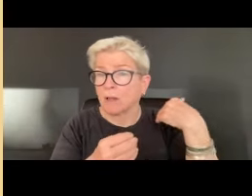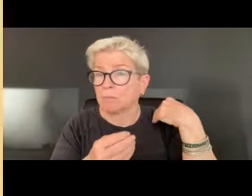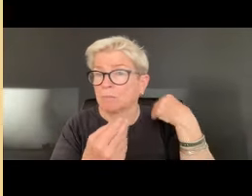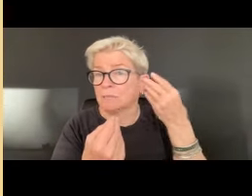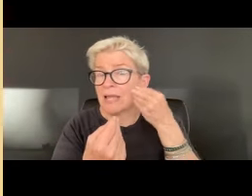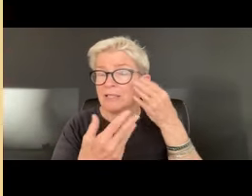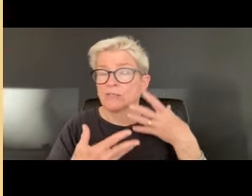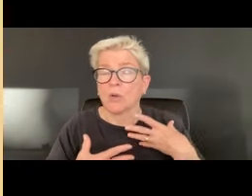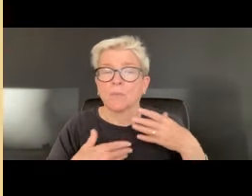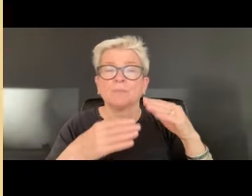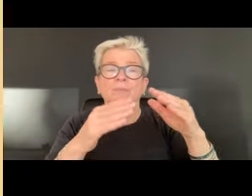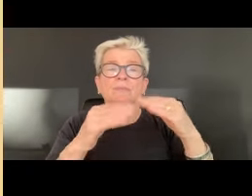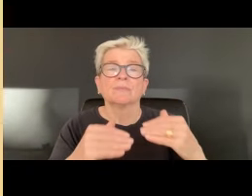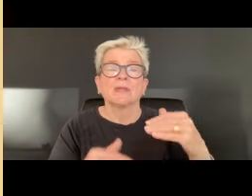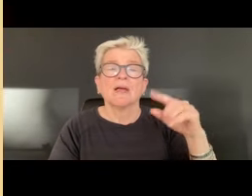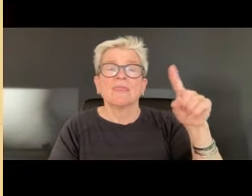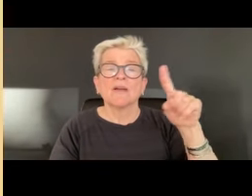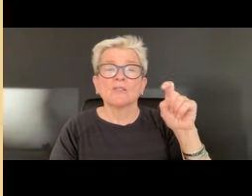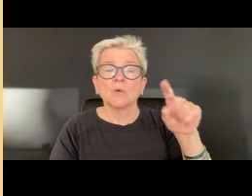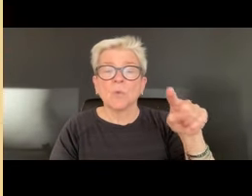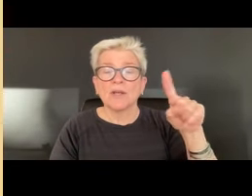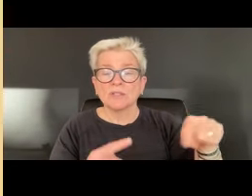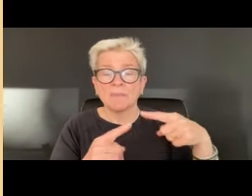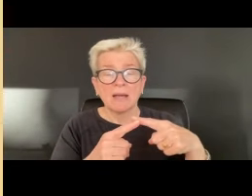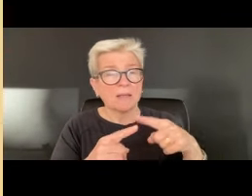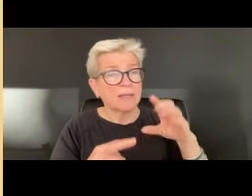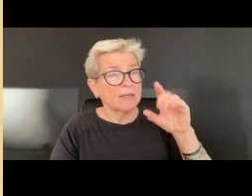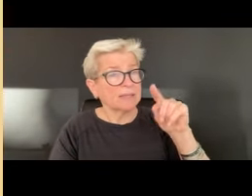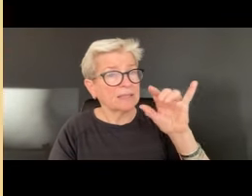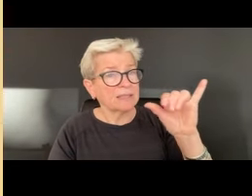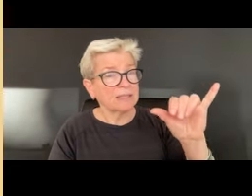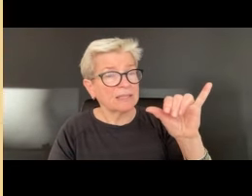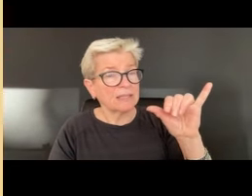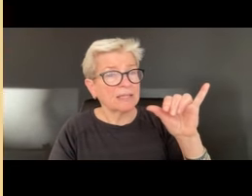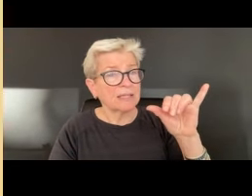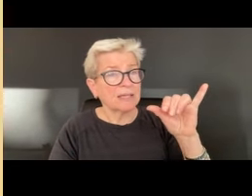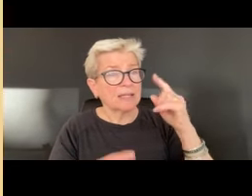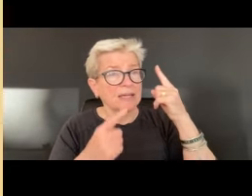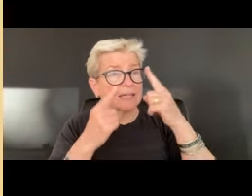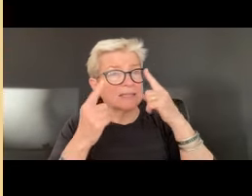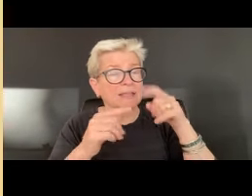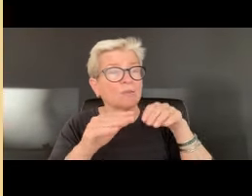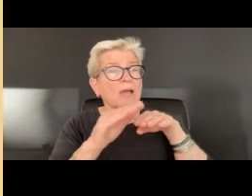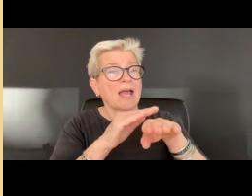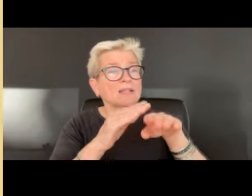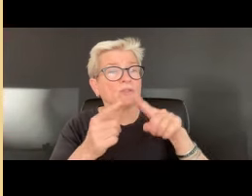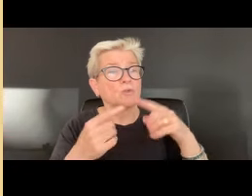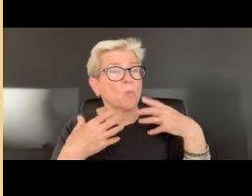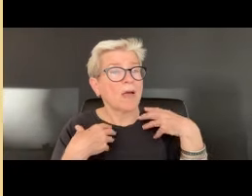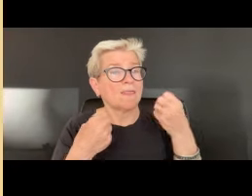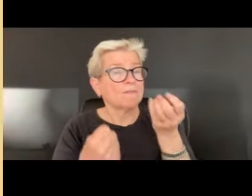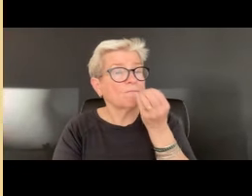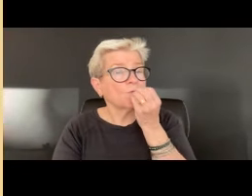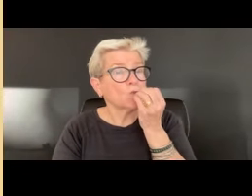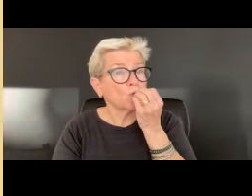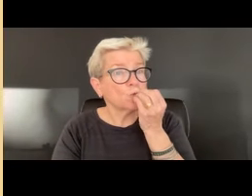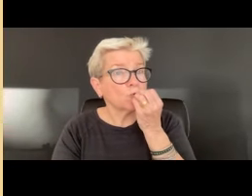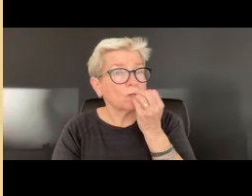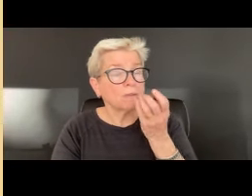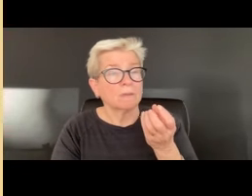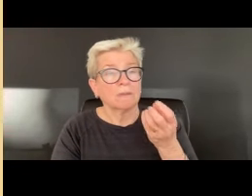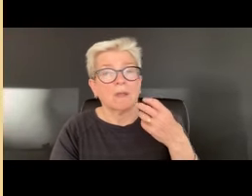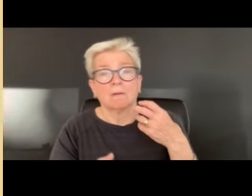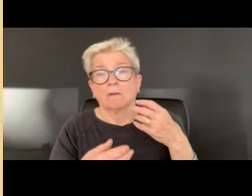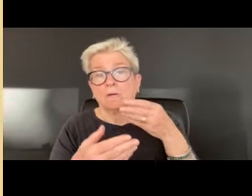There's a question about, is the city considering access to healthy foods via grocery stores and markets?